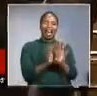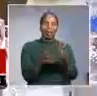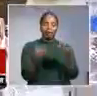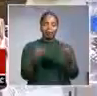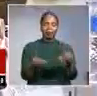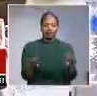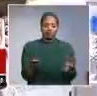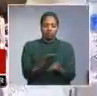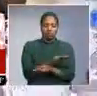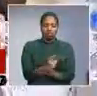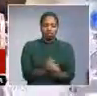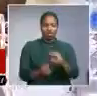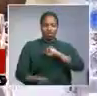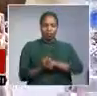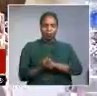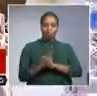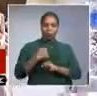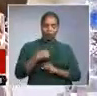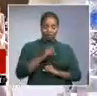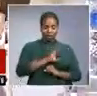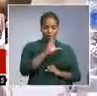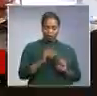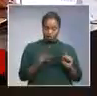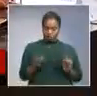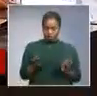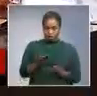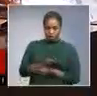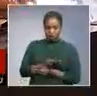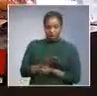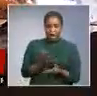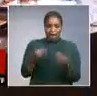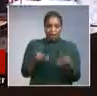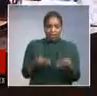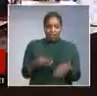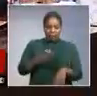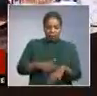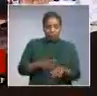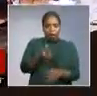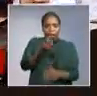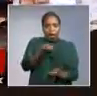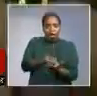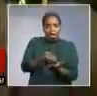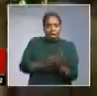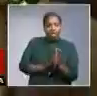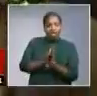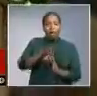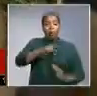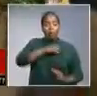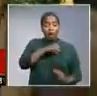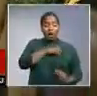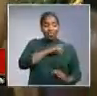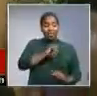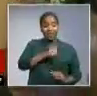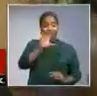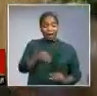investment. South Africa is looking for direct foreign investment to resuscitate a local economy on its knees, assuring May